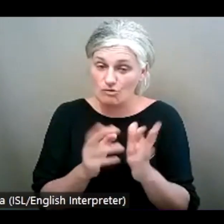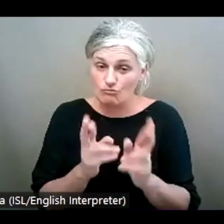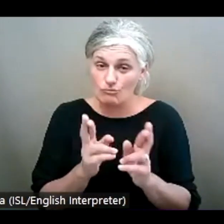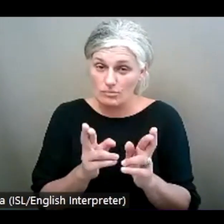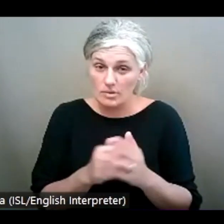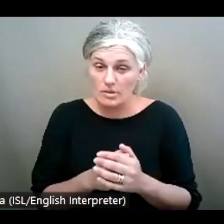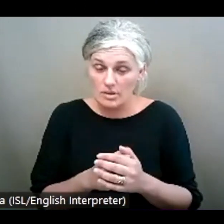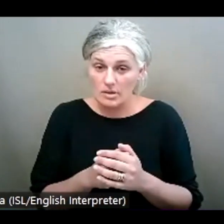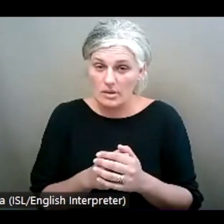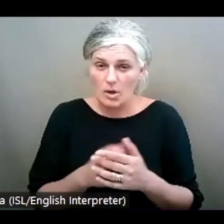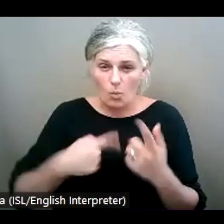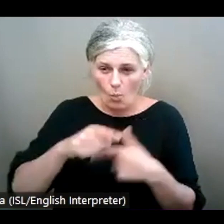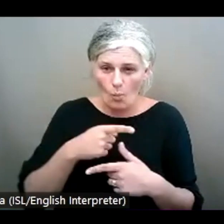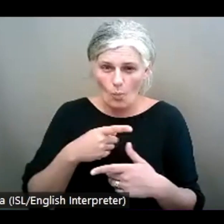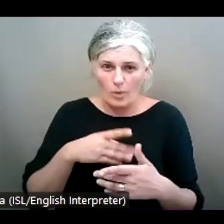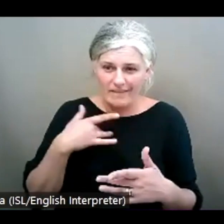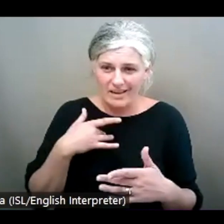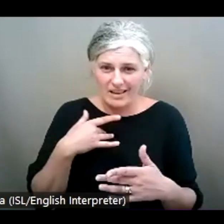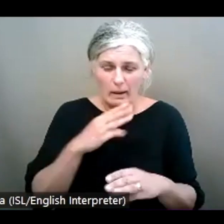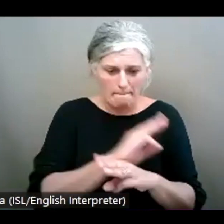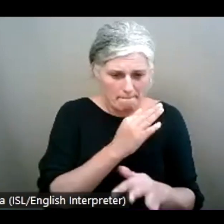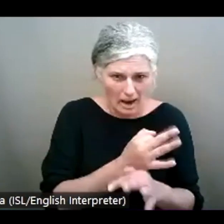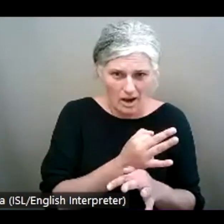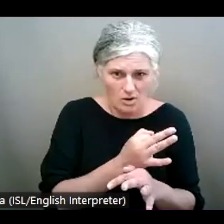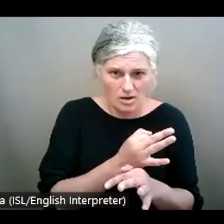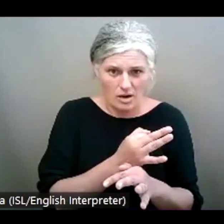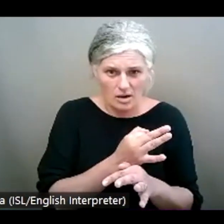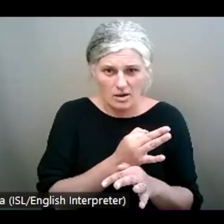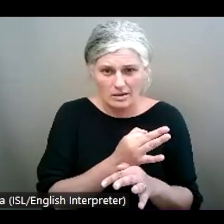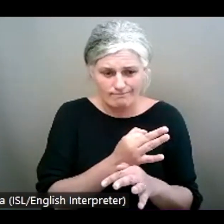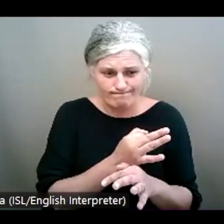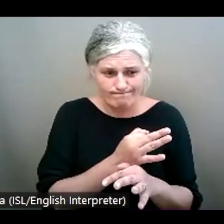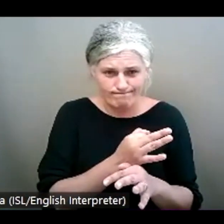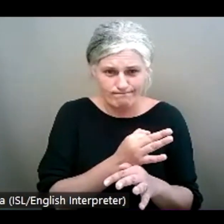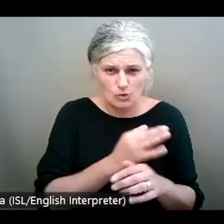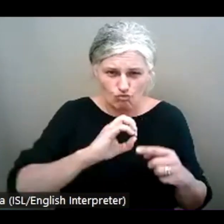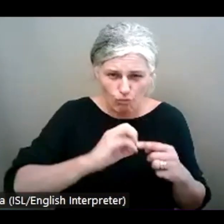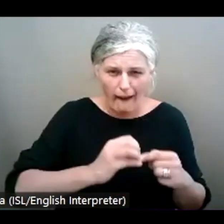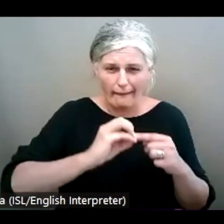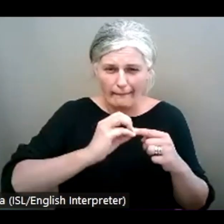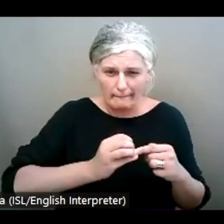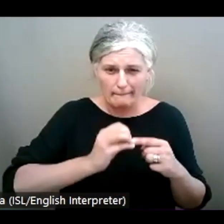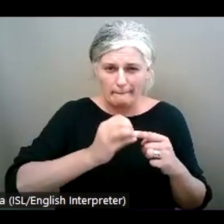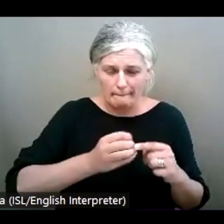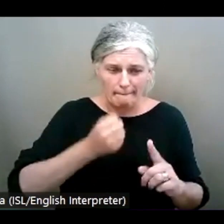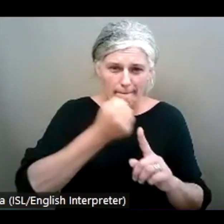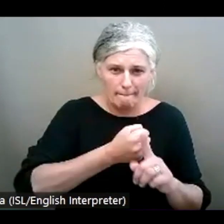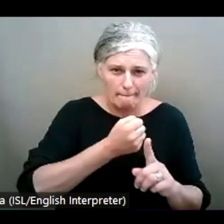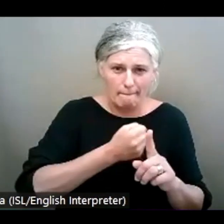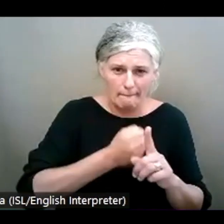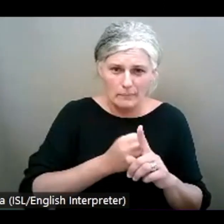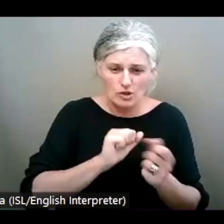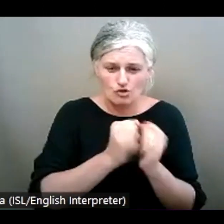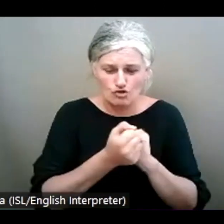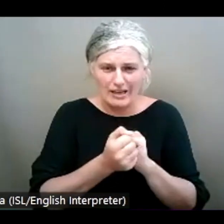up against again parents who are trying to impose the special school system on